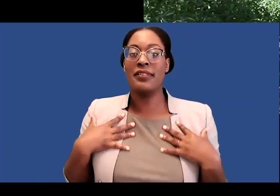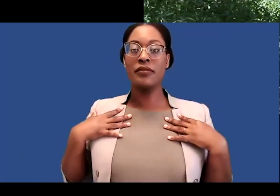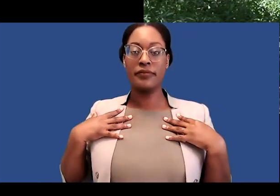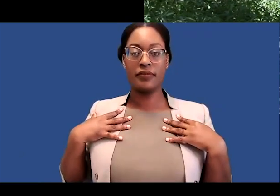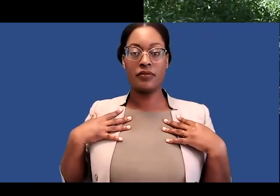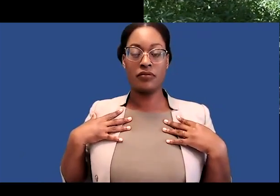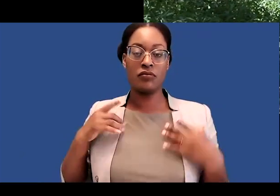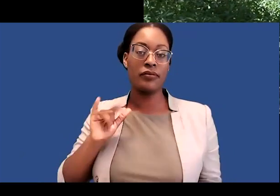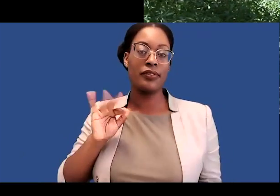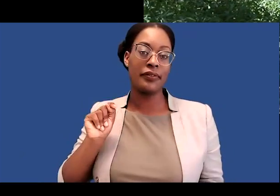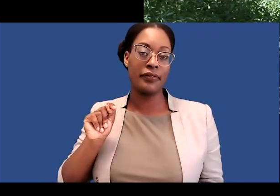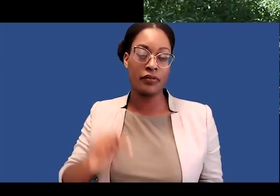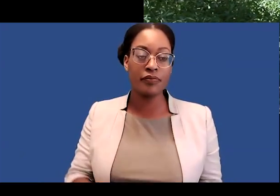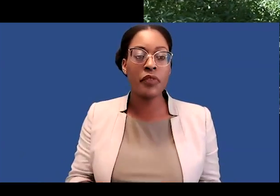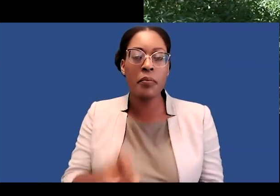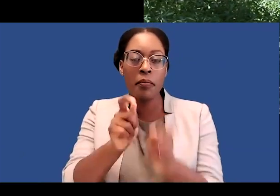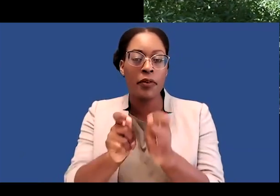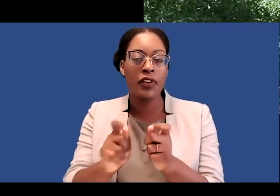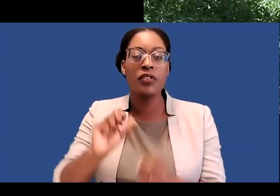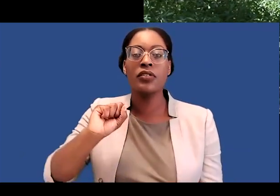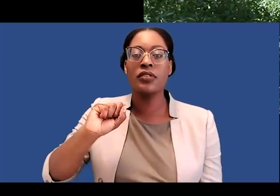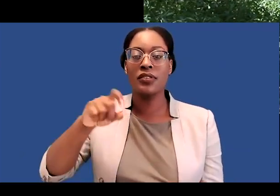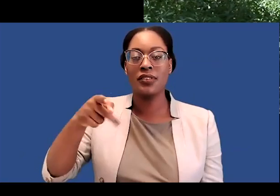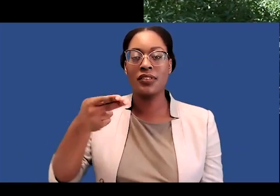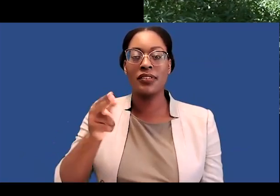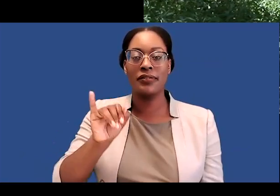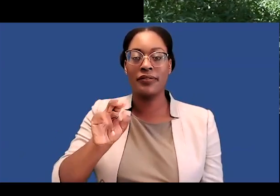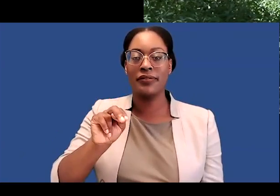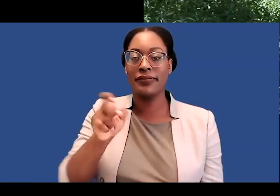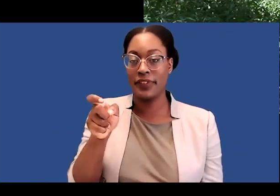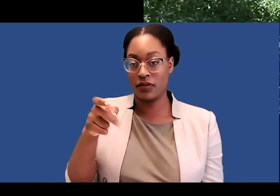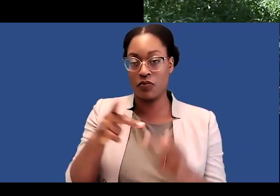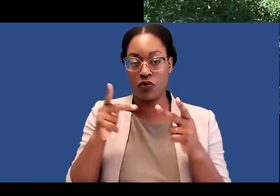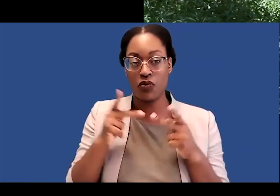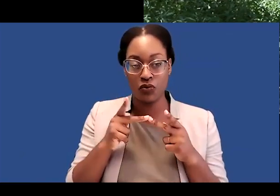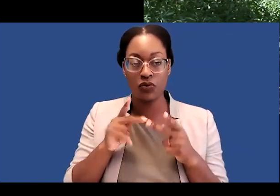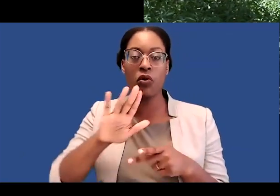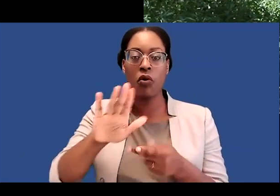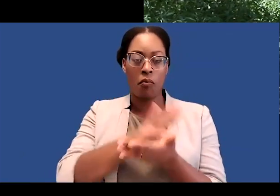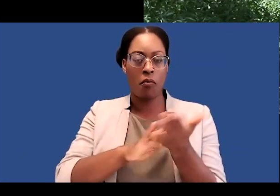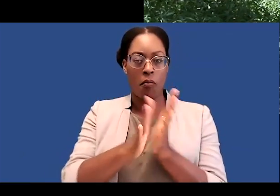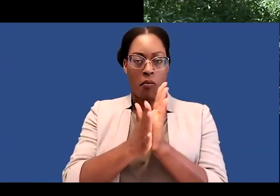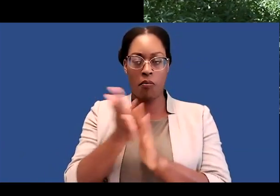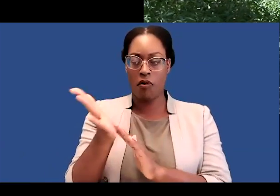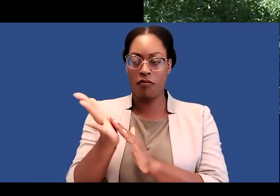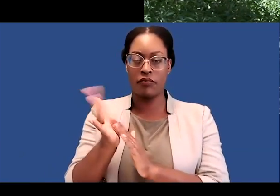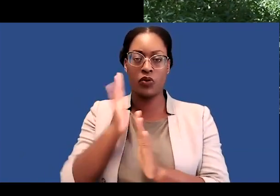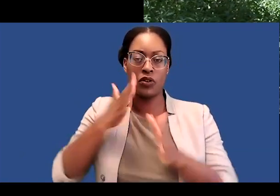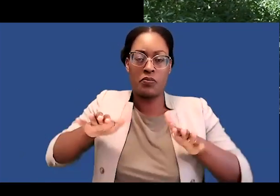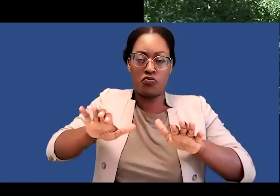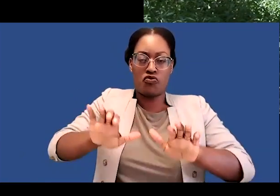Your modification here is Sphinx pose, so we're pressing the elbows and palms into your mat, the forearms as